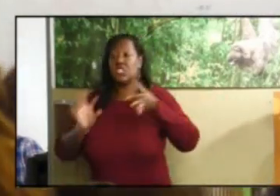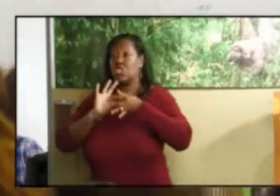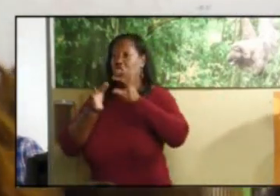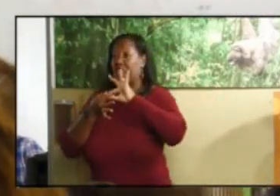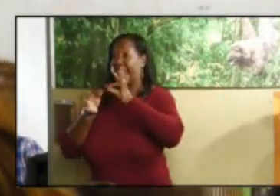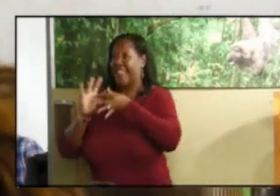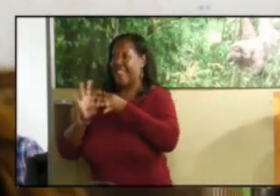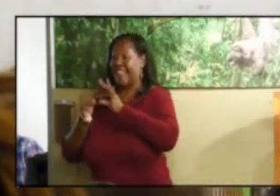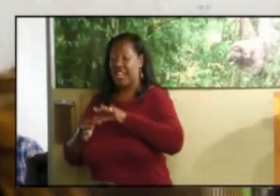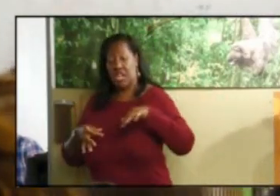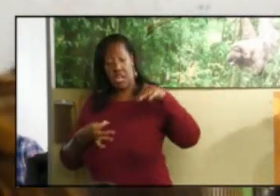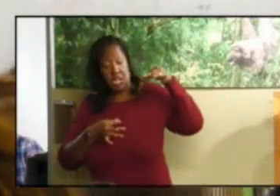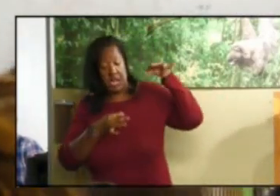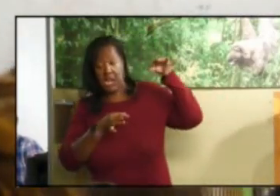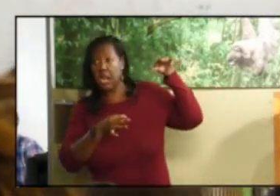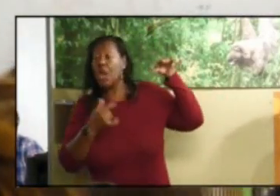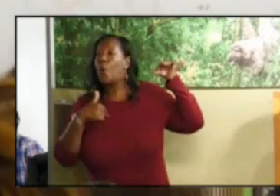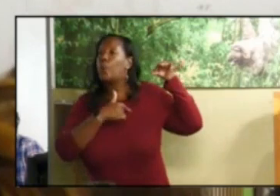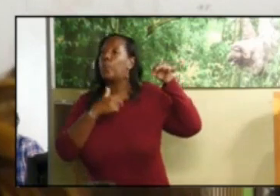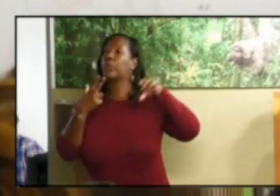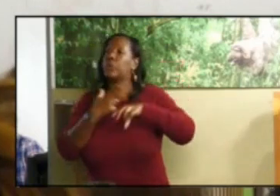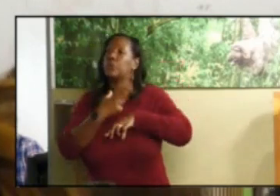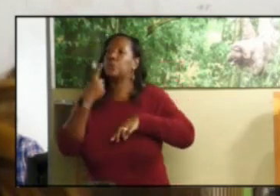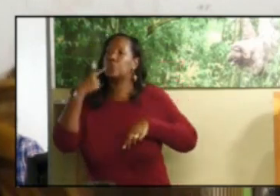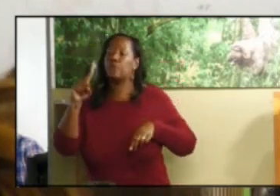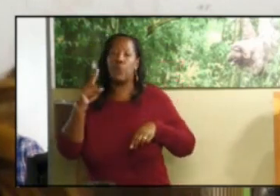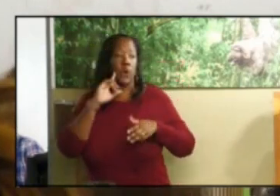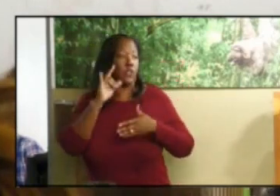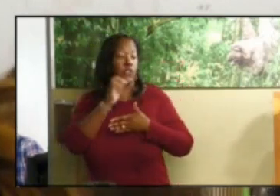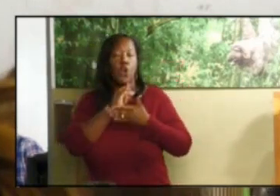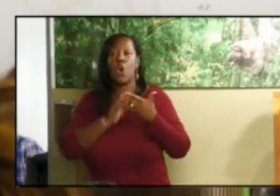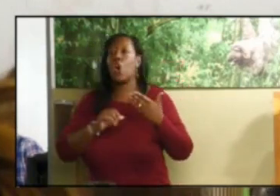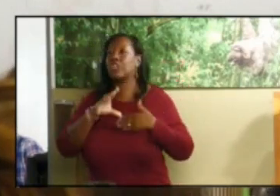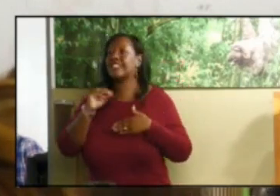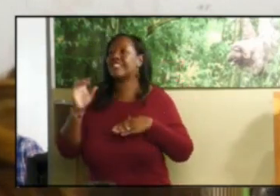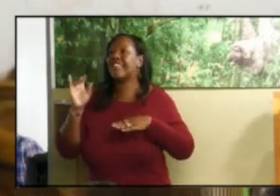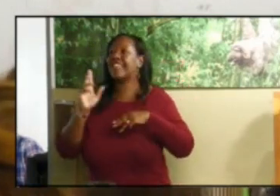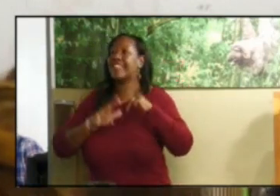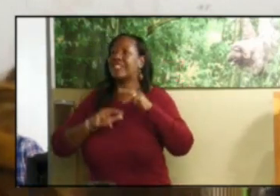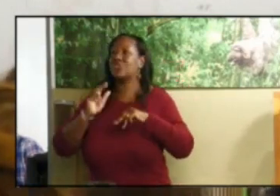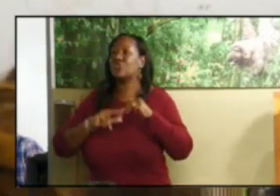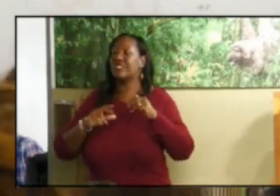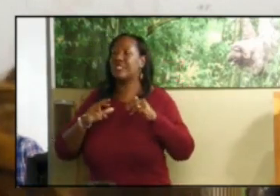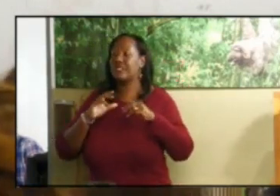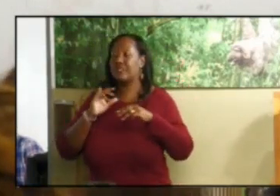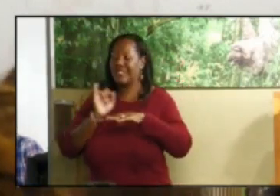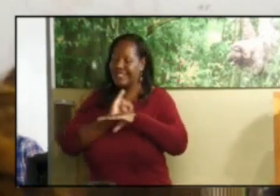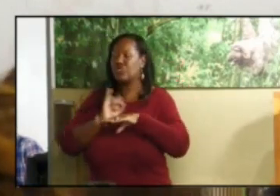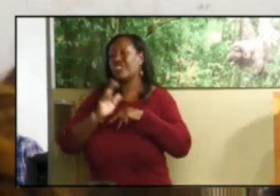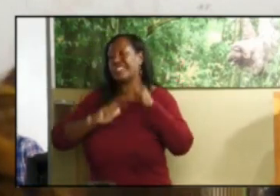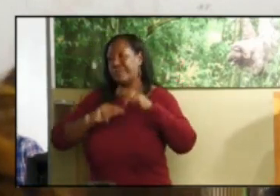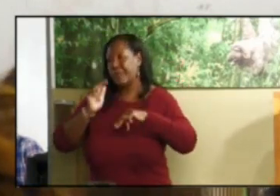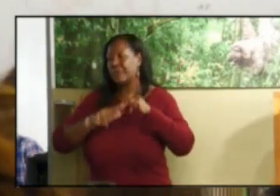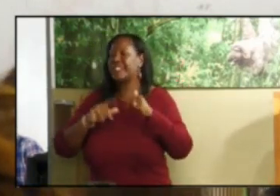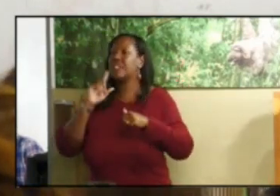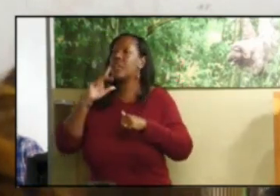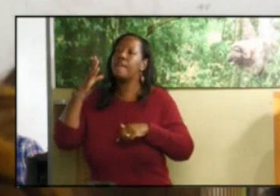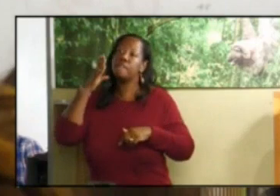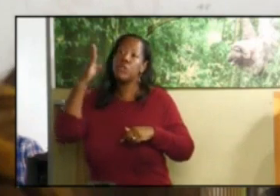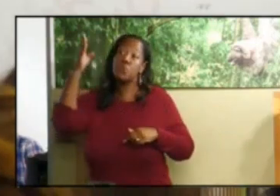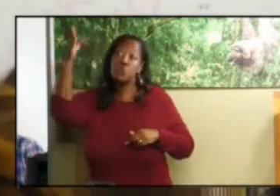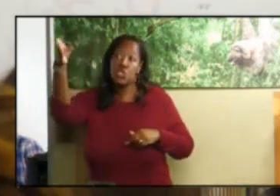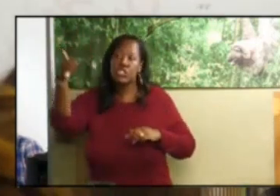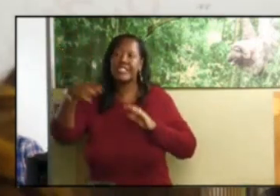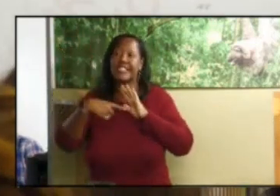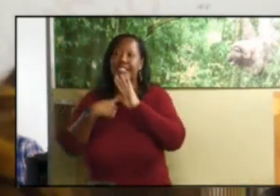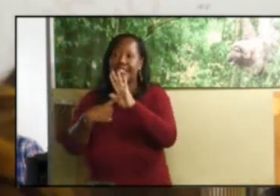that we used for the Arts and Industries Building Futures exhibit. It's called Kriska Decor. It's